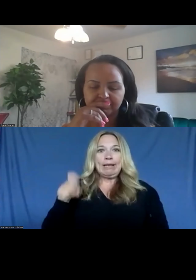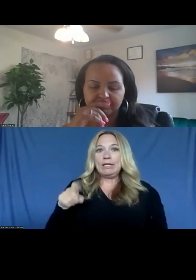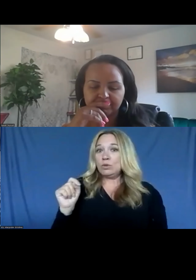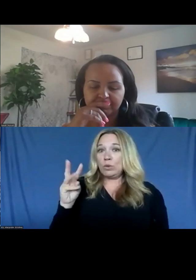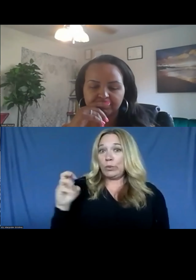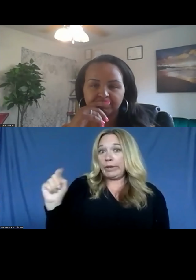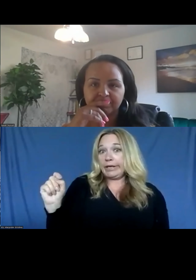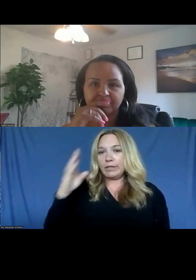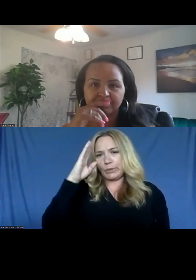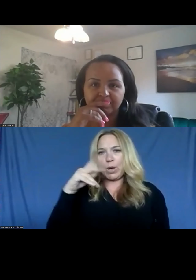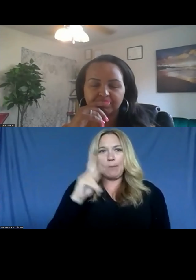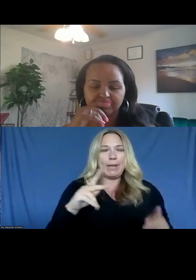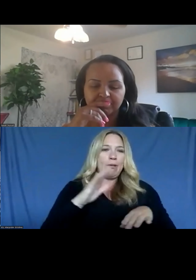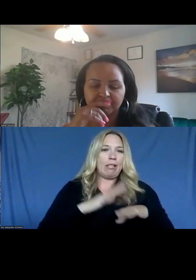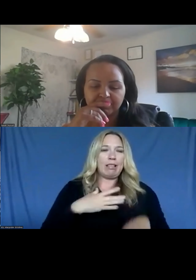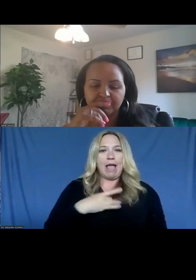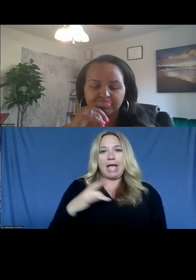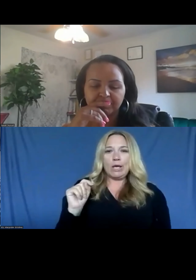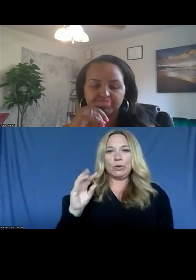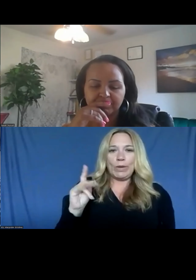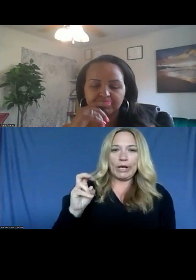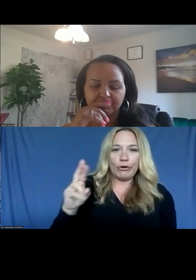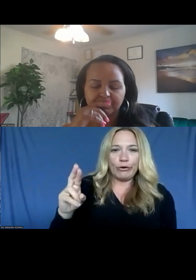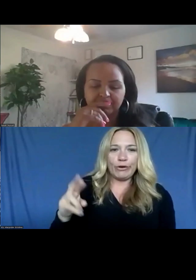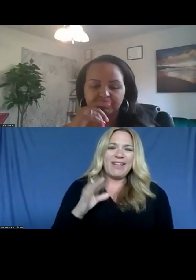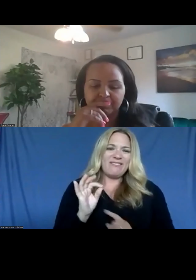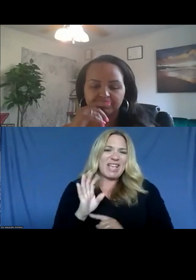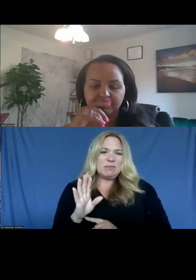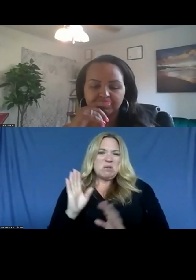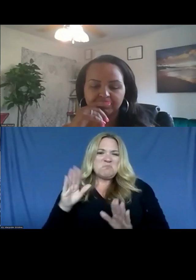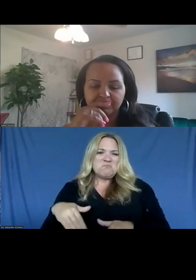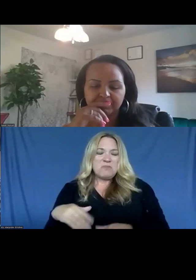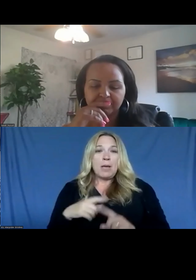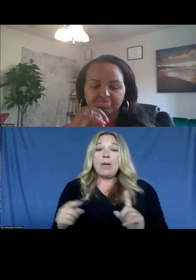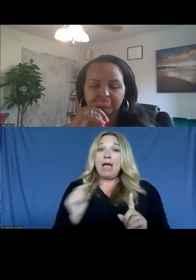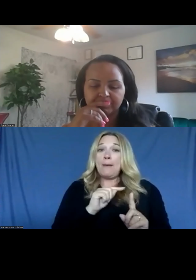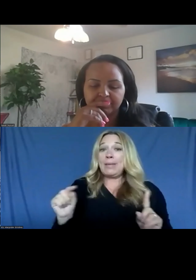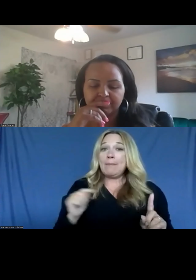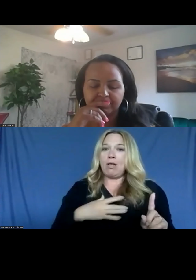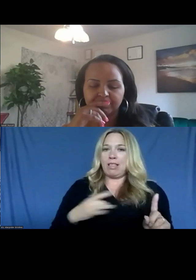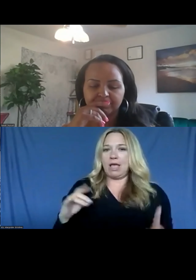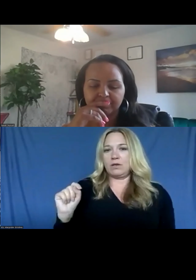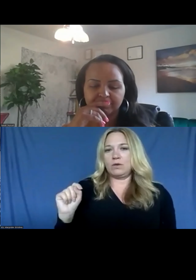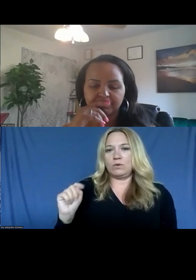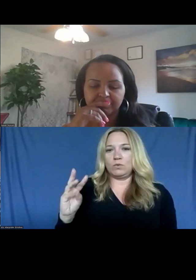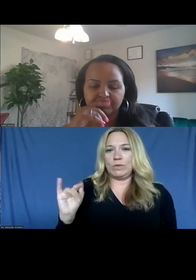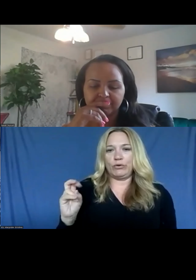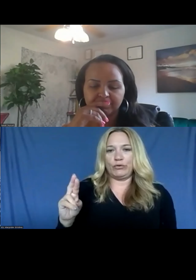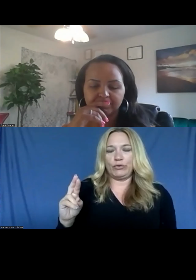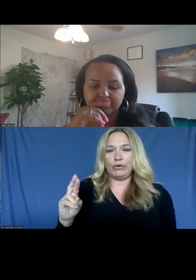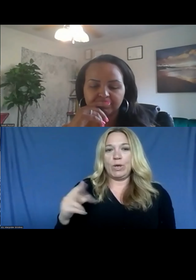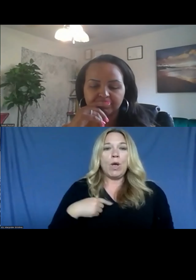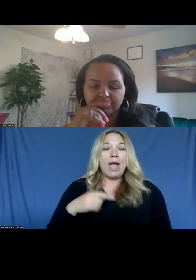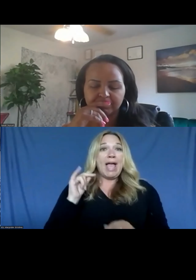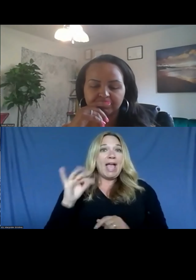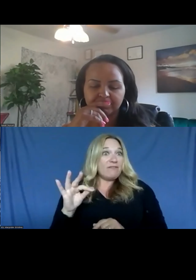their Twitter. They're not on Facebook. Somebody else is doing their Facebooks, but they're doing their Twitters. So we need to be tagging them with